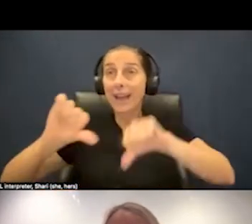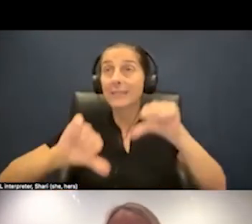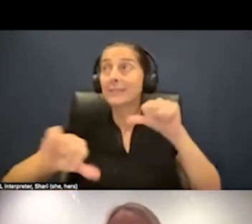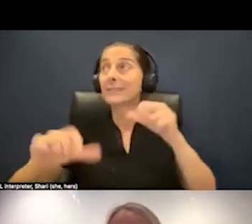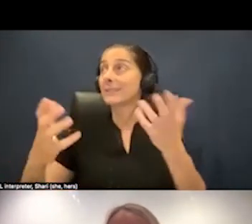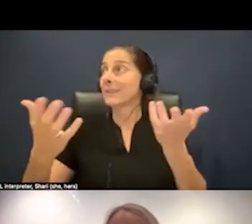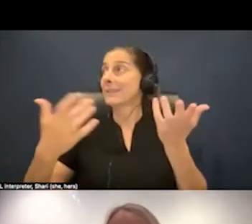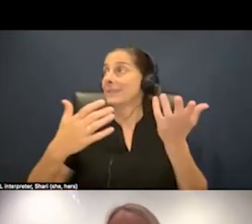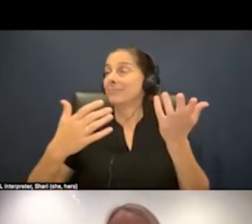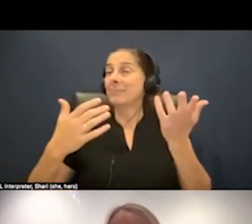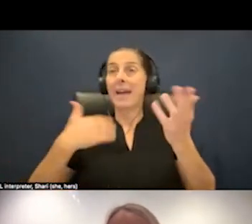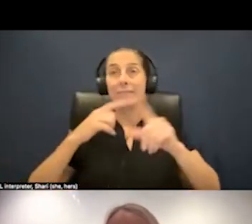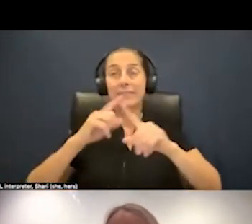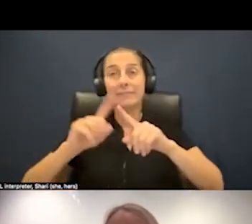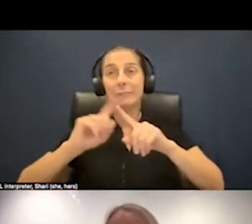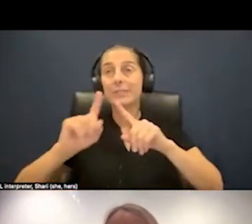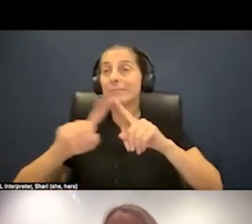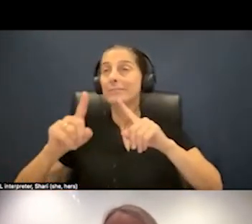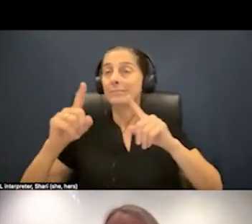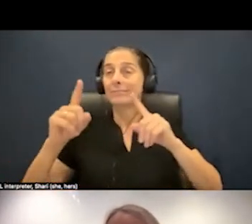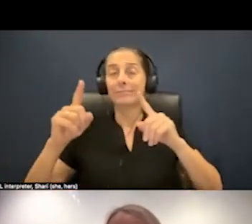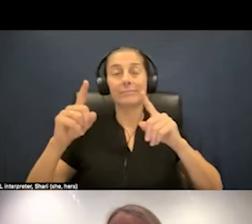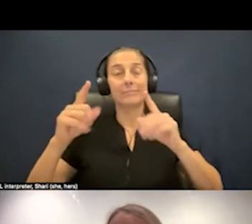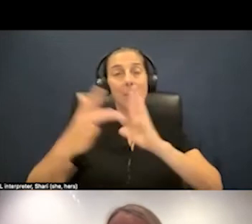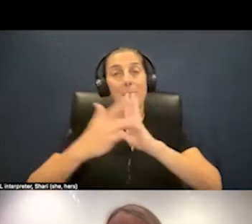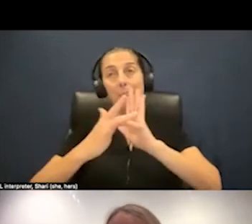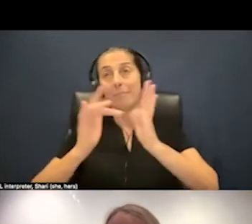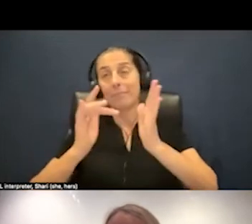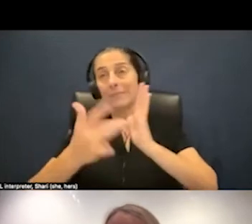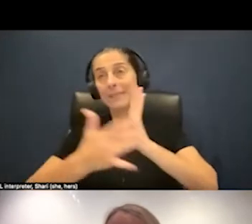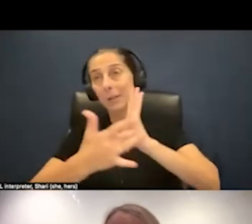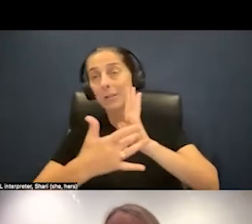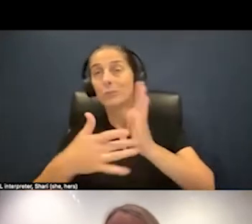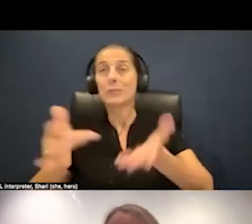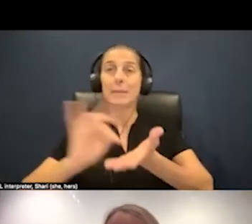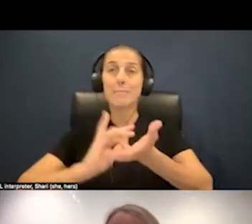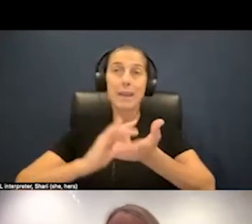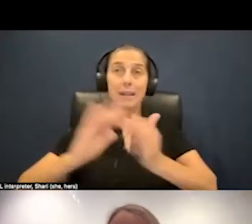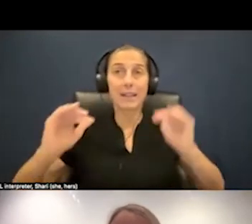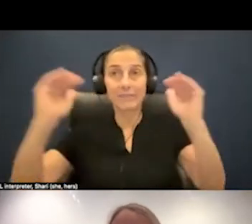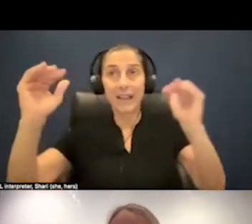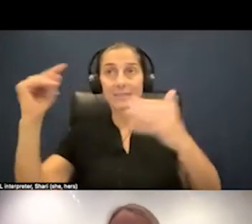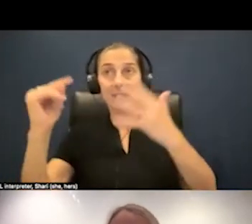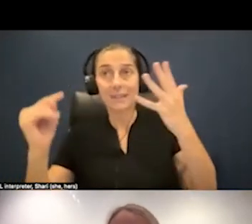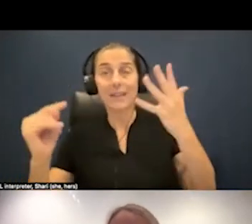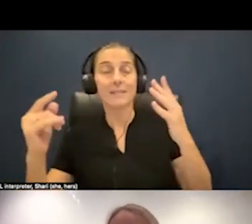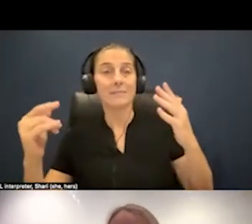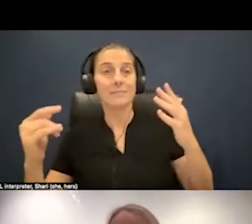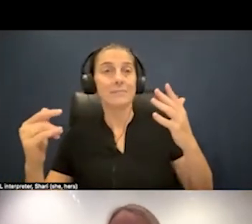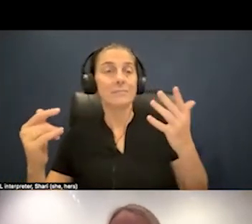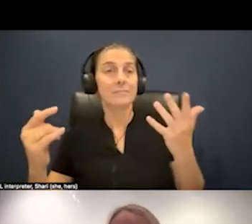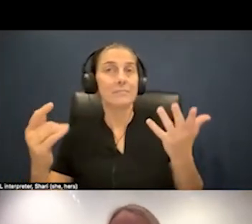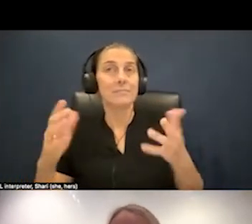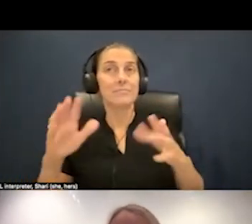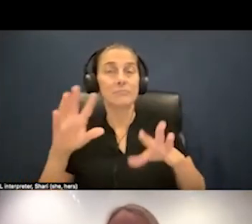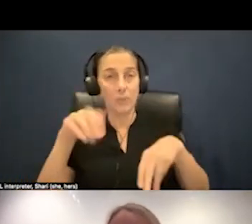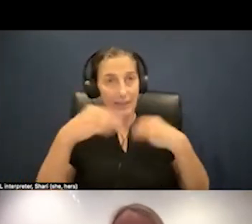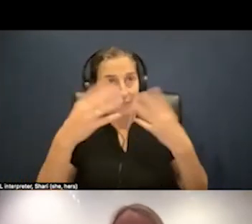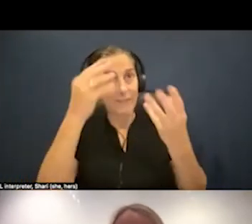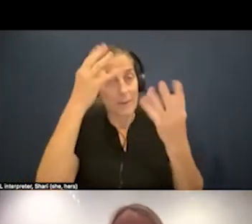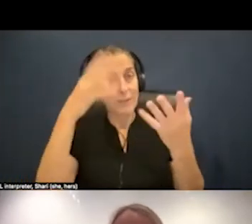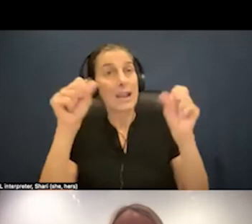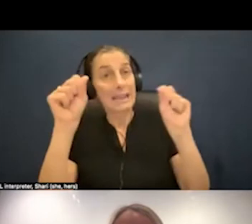you individually are seeking. And that if that individual clinician doesn't have the resources needed, that